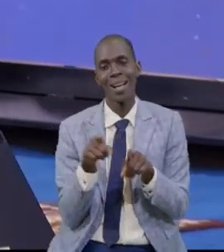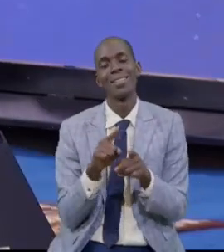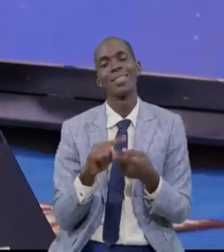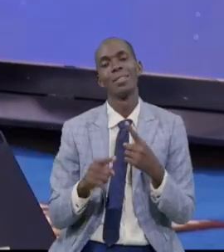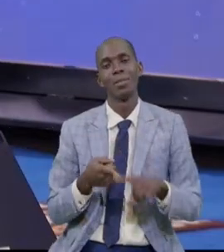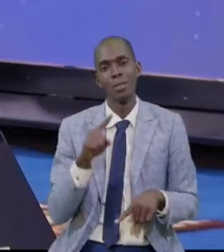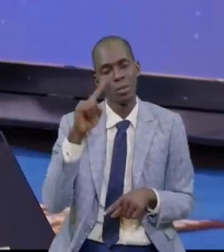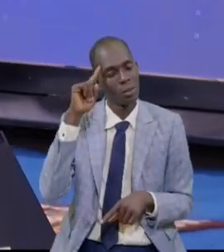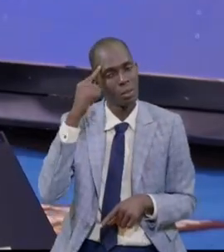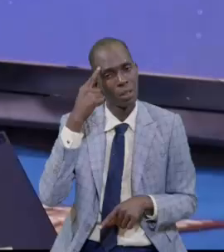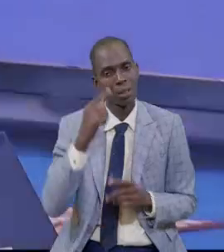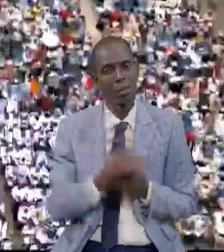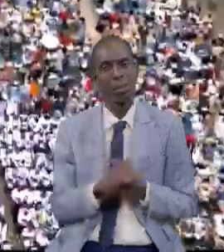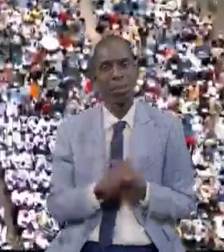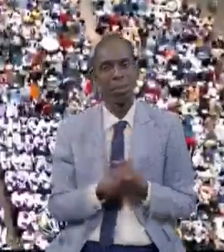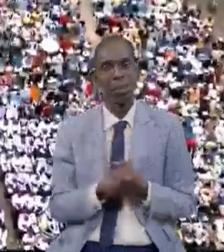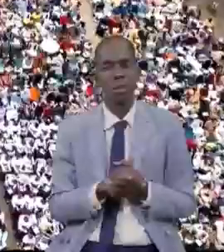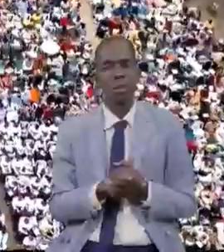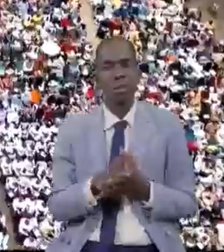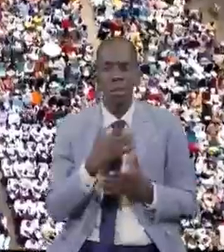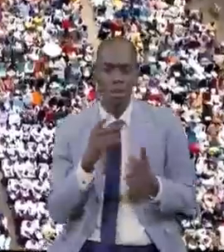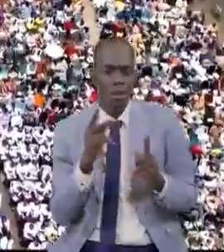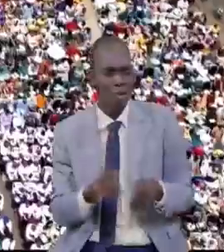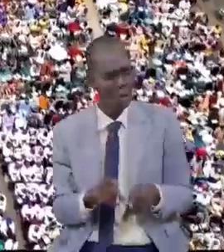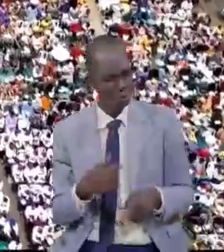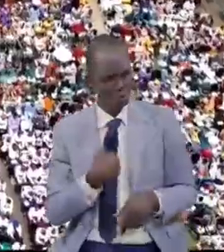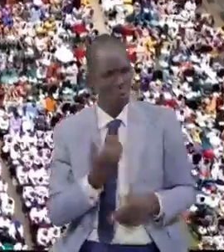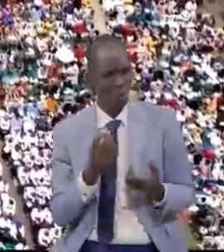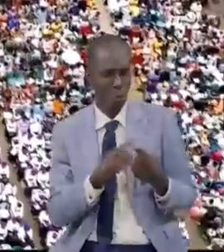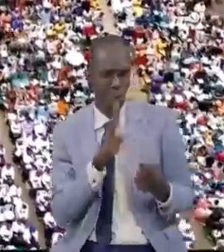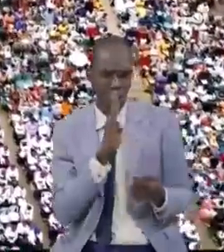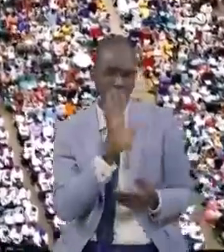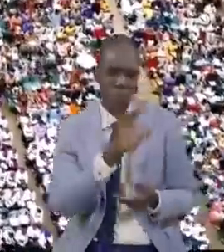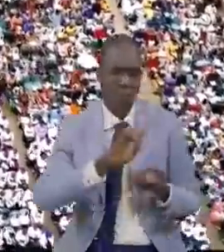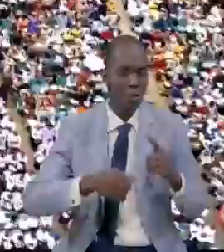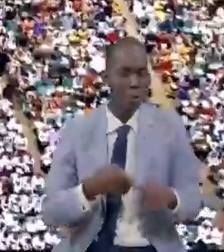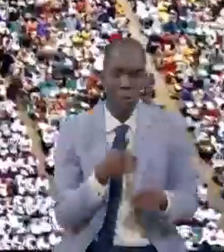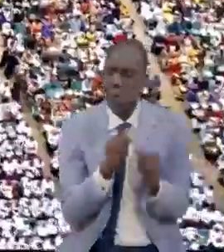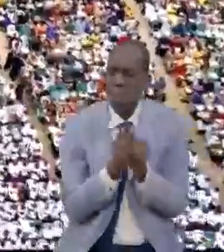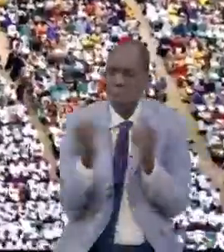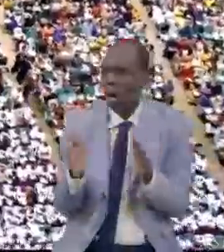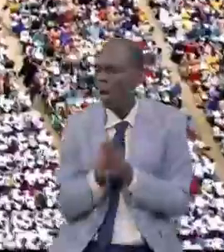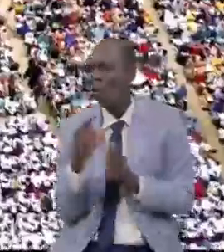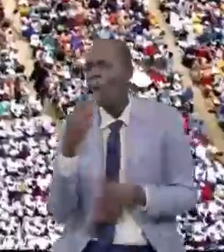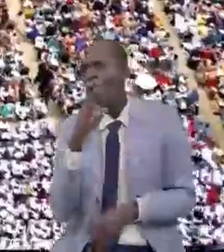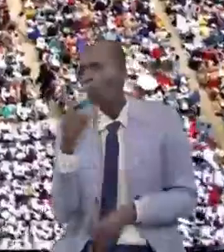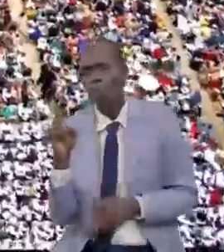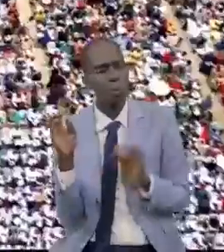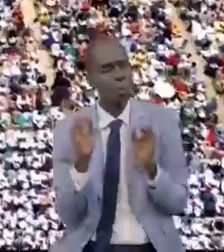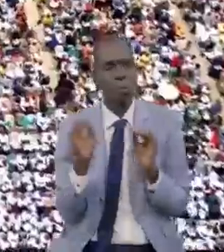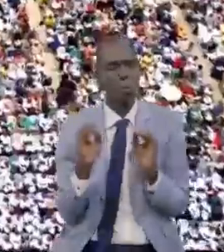And he says, I'll be your friend, without asking, who are you? What do you